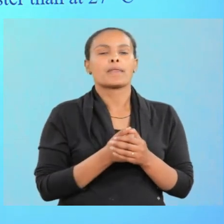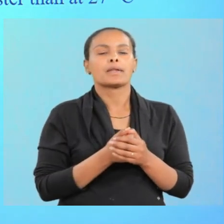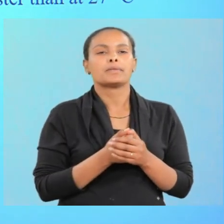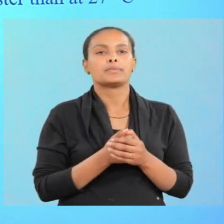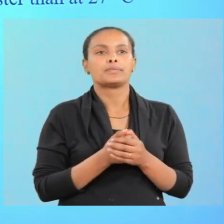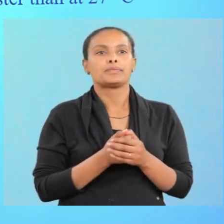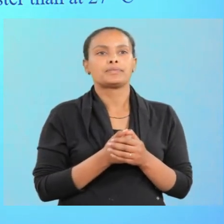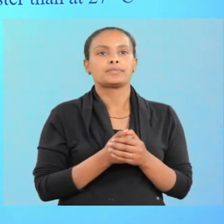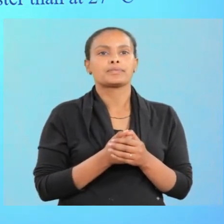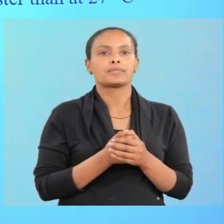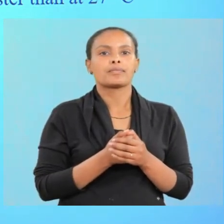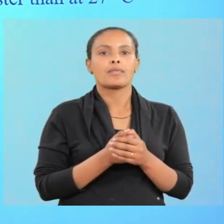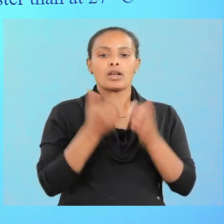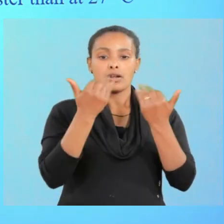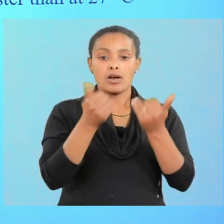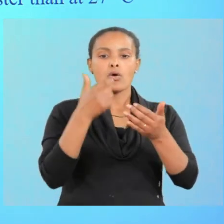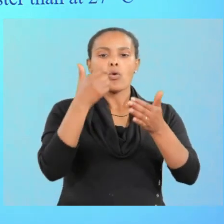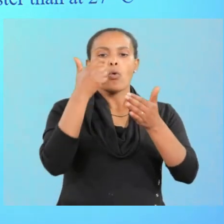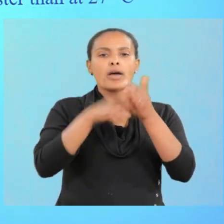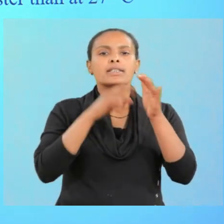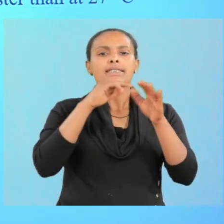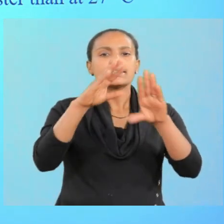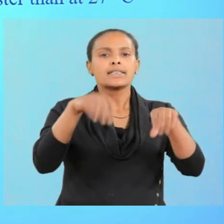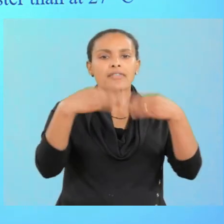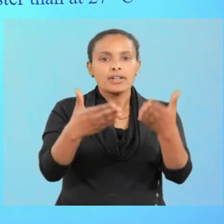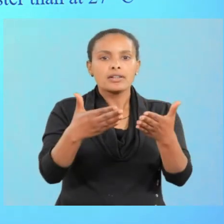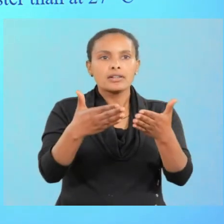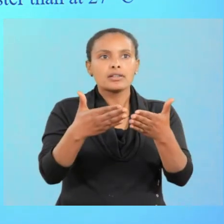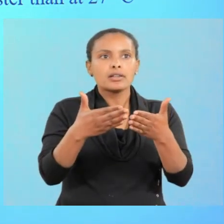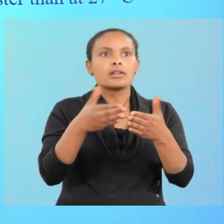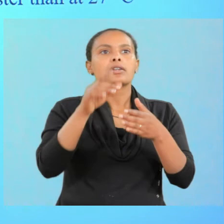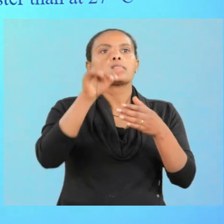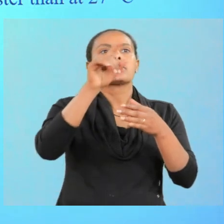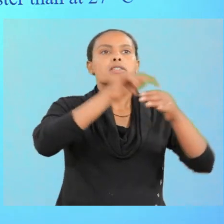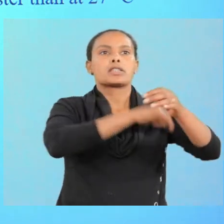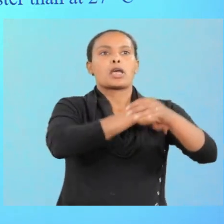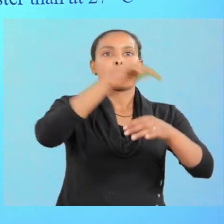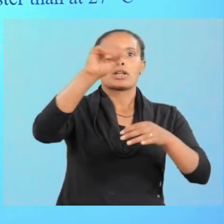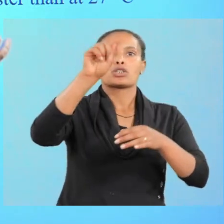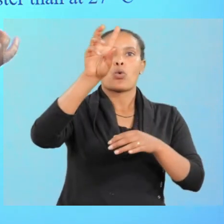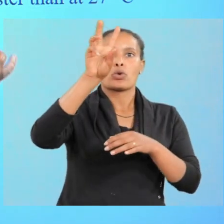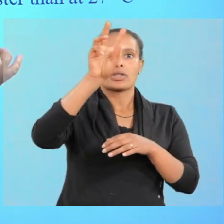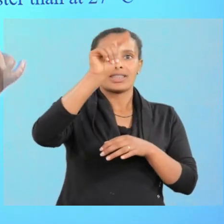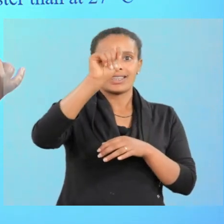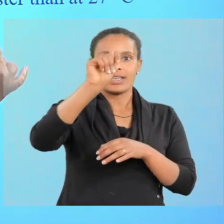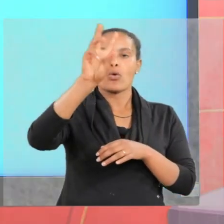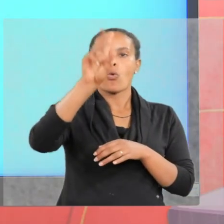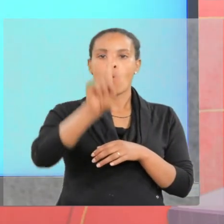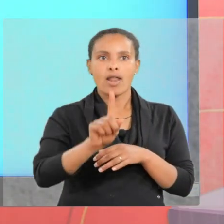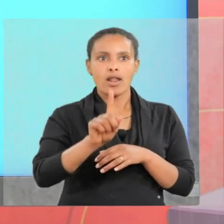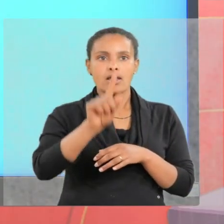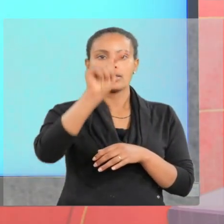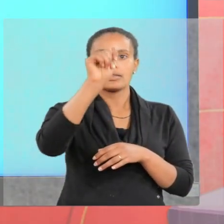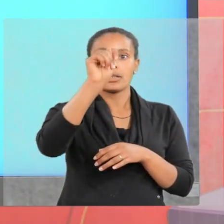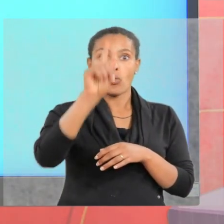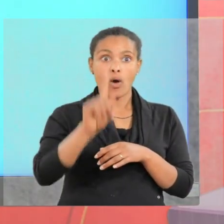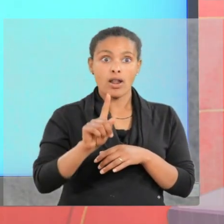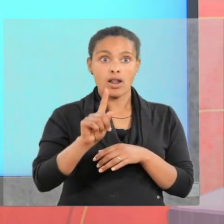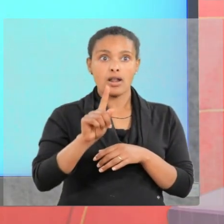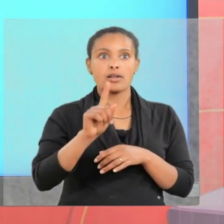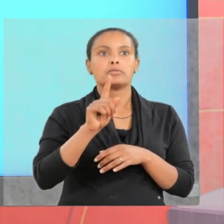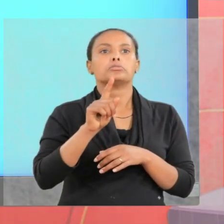temperature T. Now what is given? Temperature 1, T1, temperature 1 equal